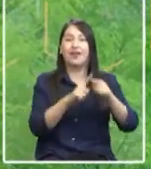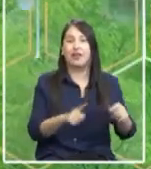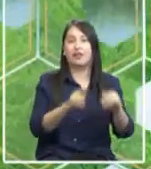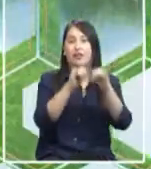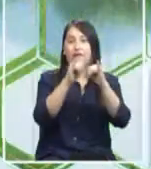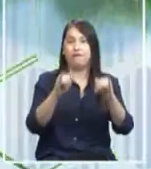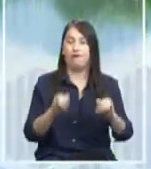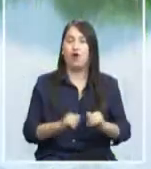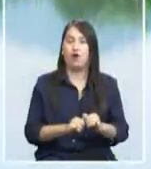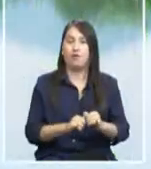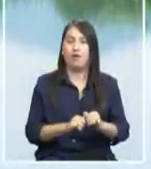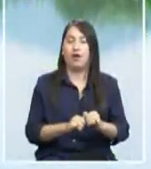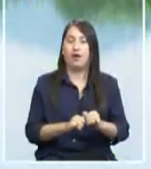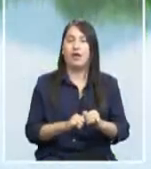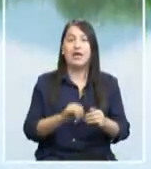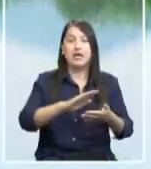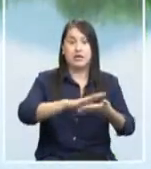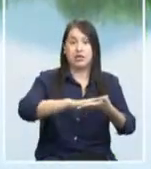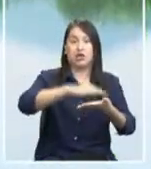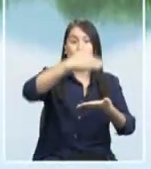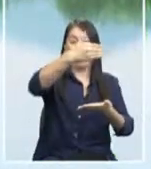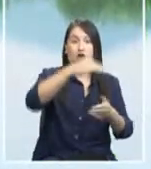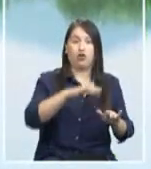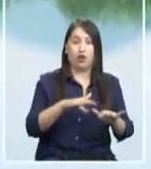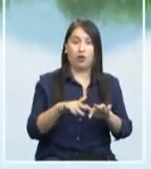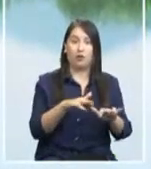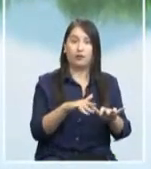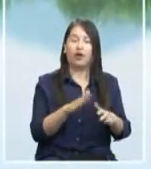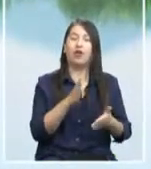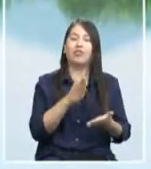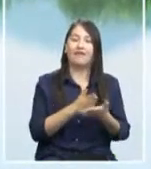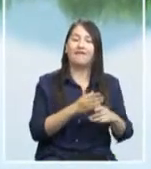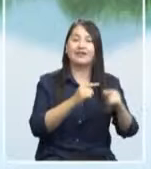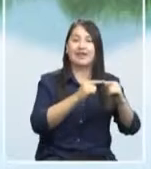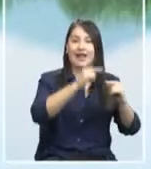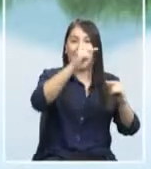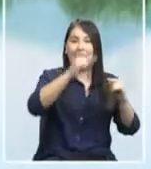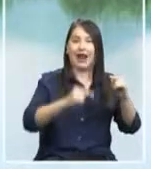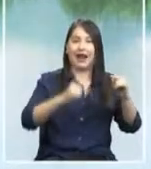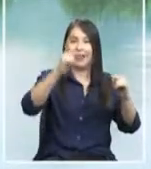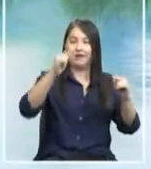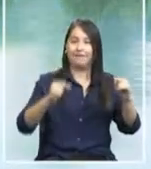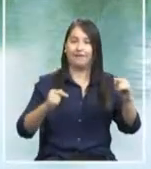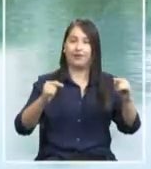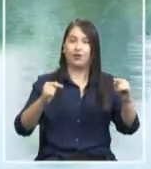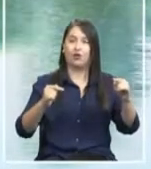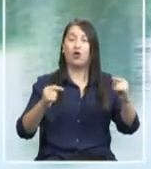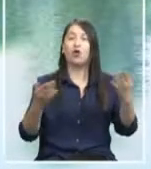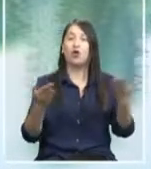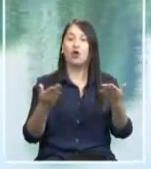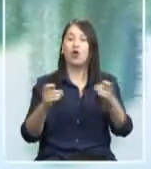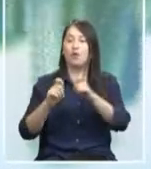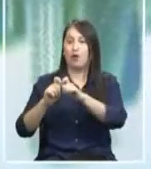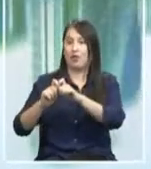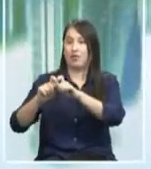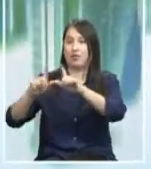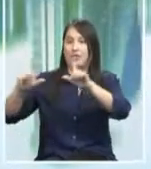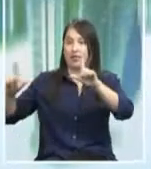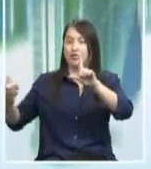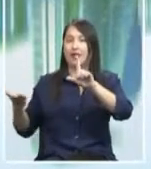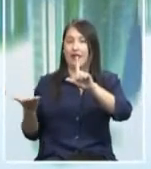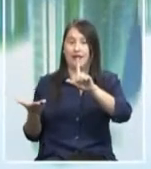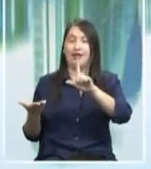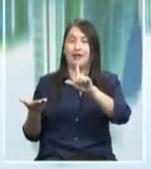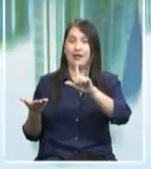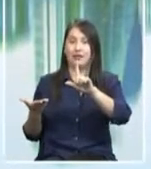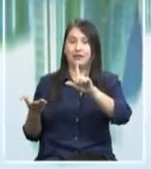left side of this image. It takes a different form if we're talking about experiential knowledge. We can talk about extreme weather